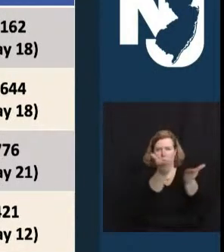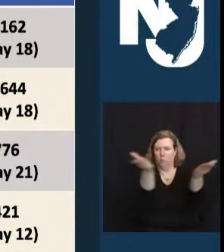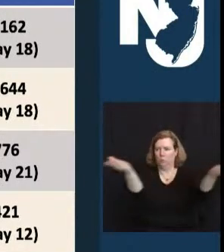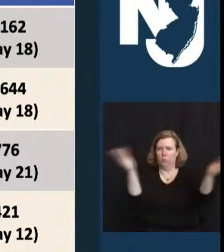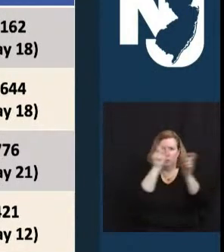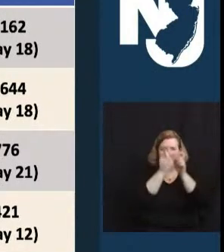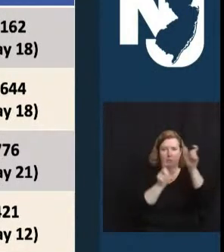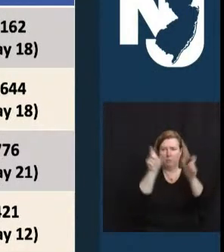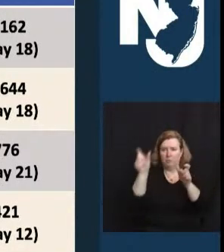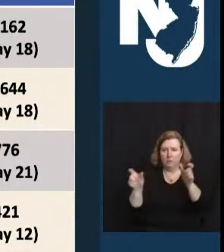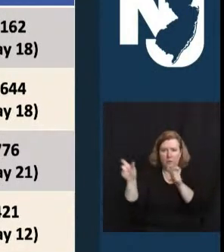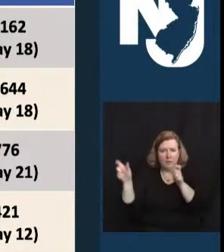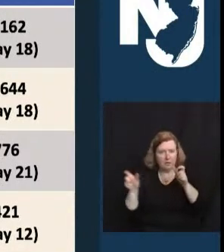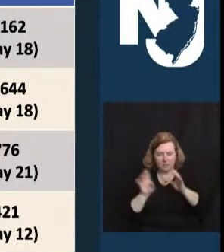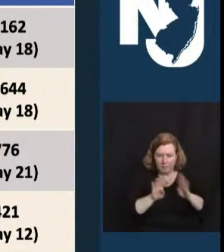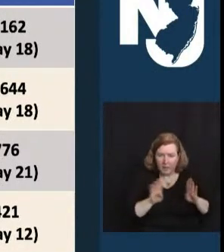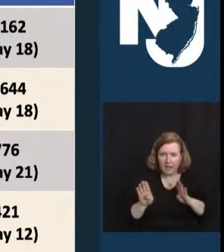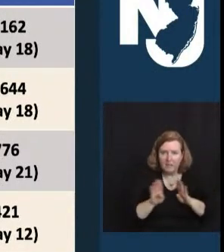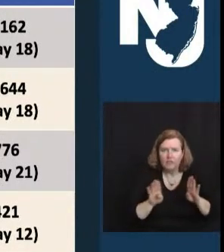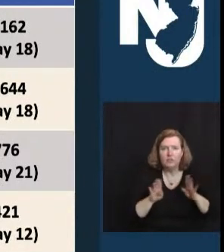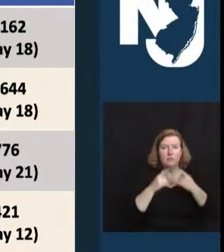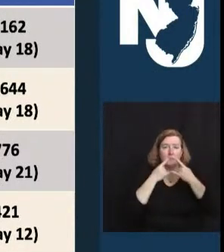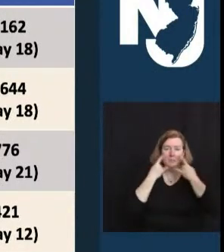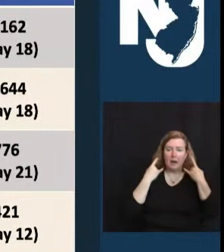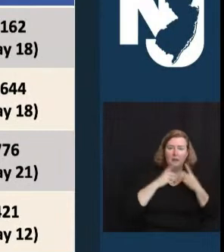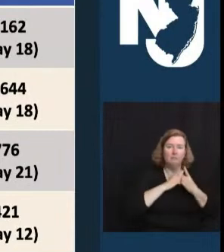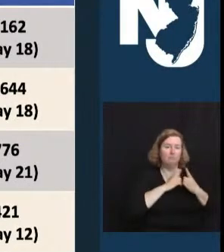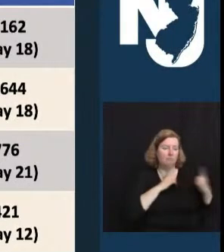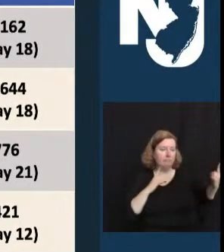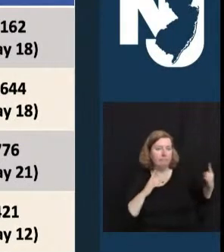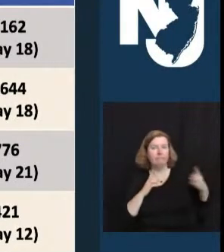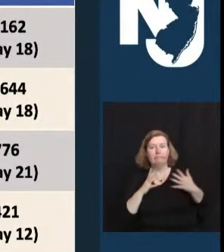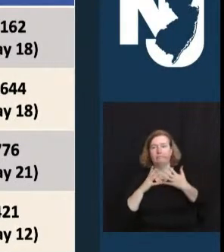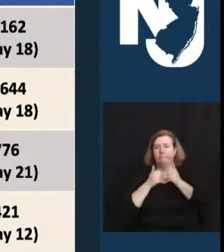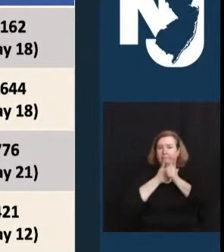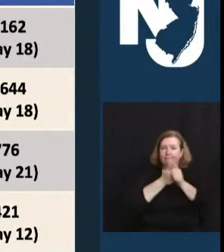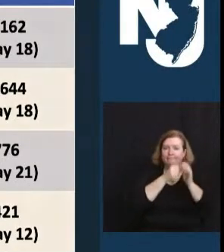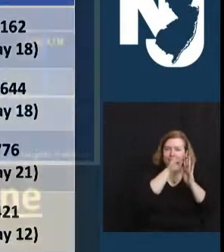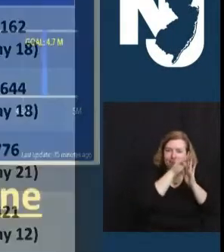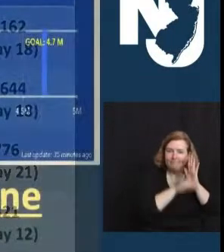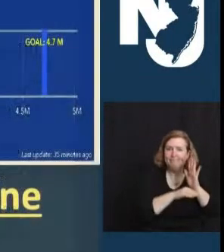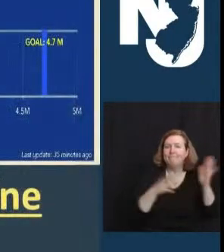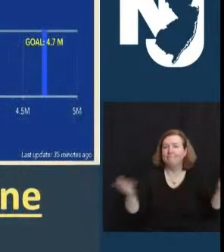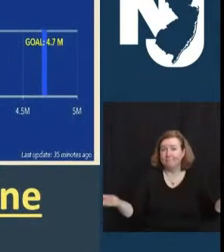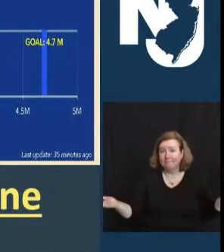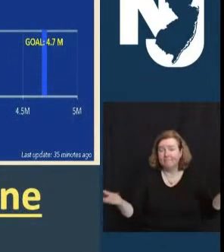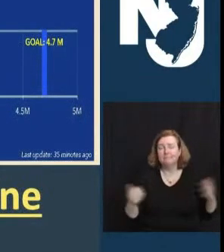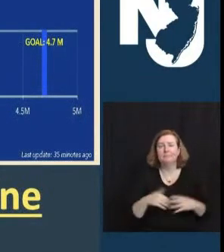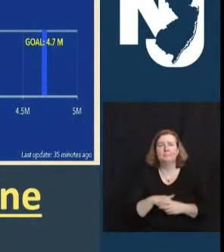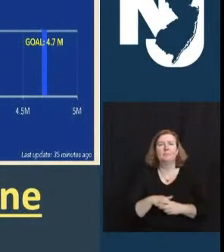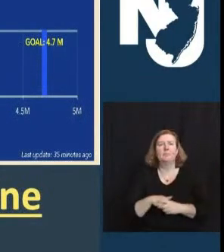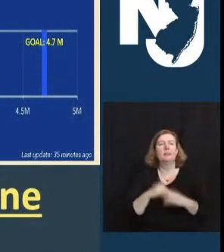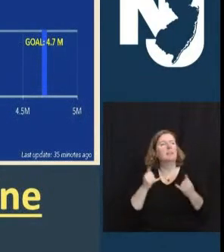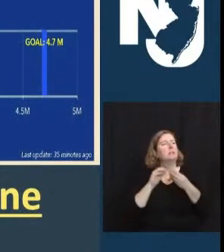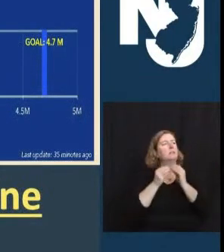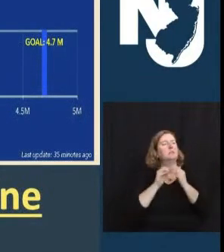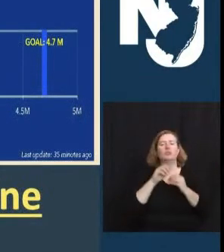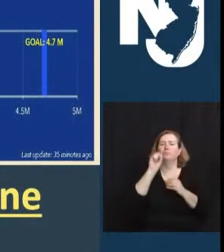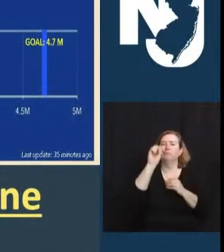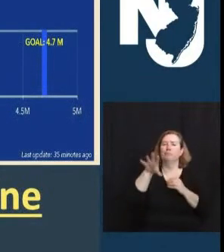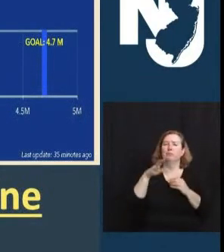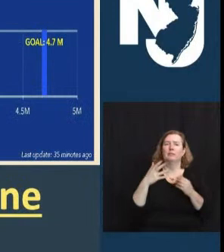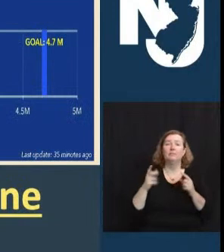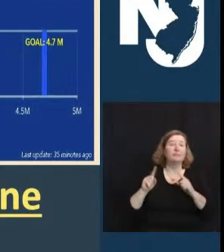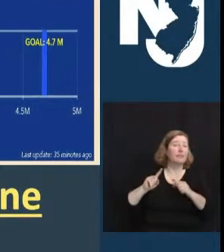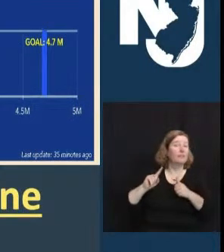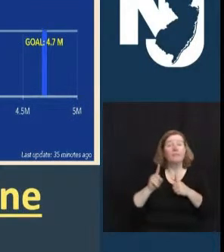more push to get this into the best place we can. With that, let's turn to some overnight numbers. First, we are reporting, this